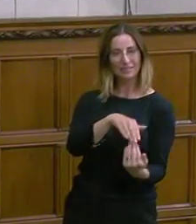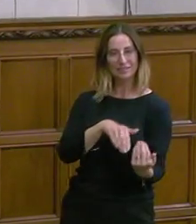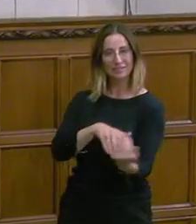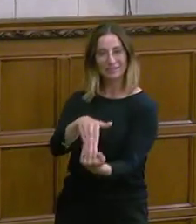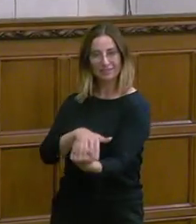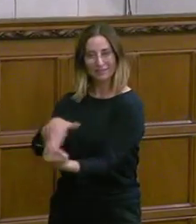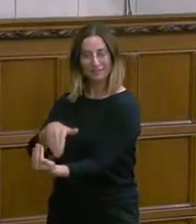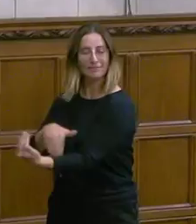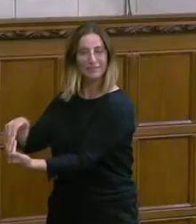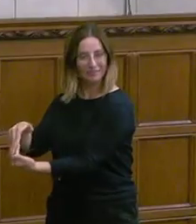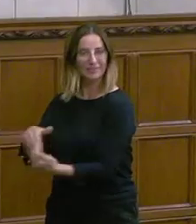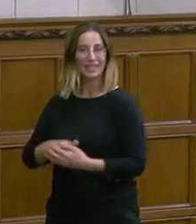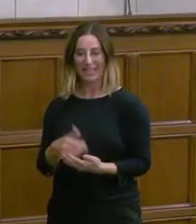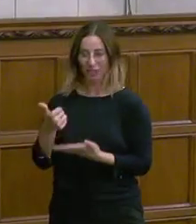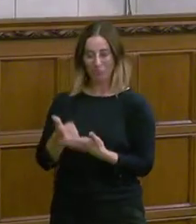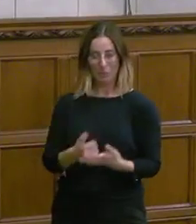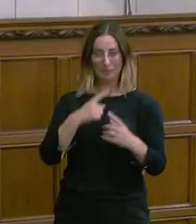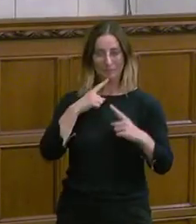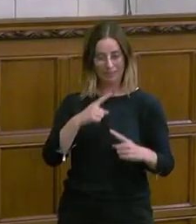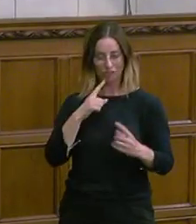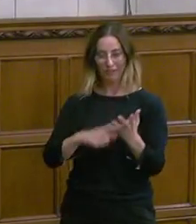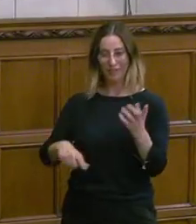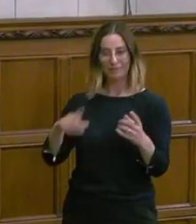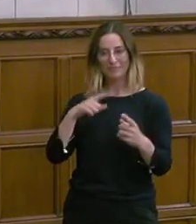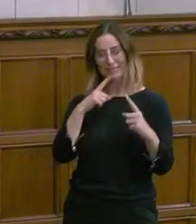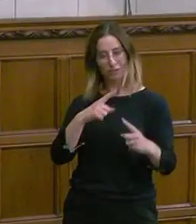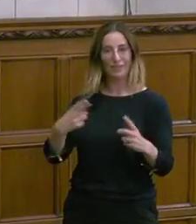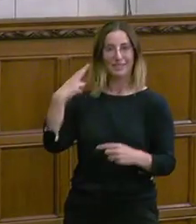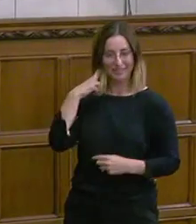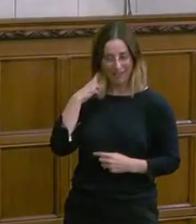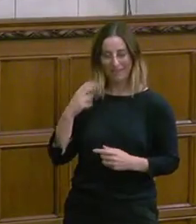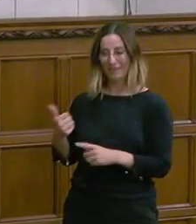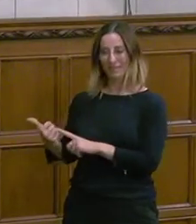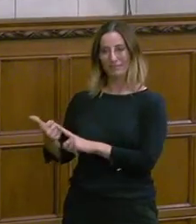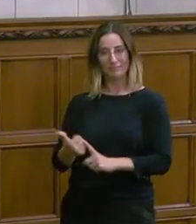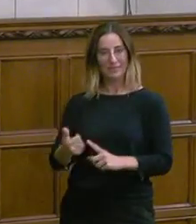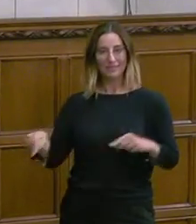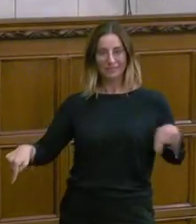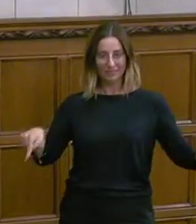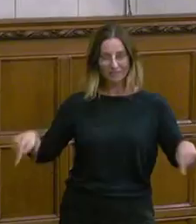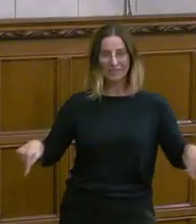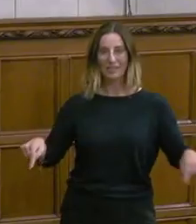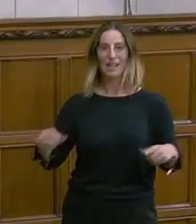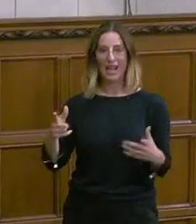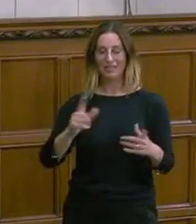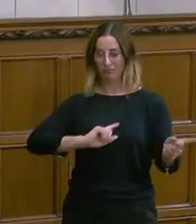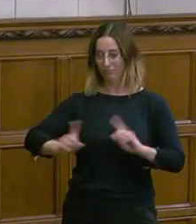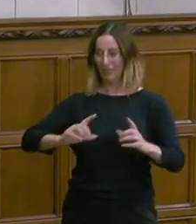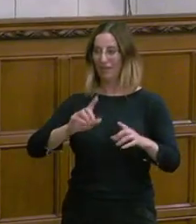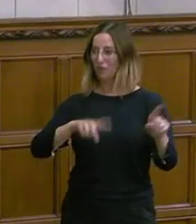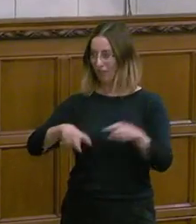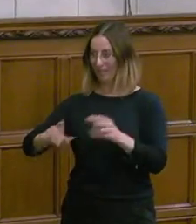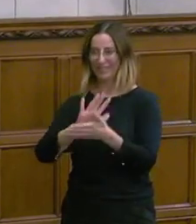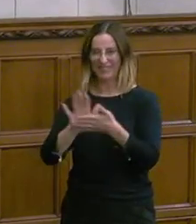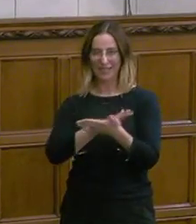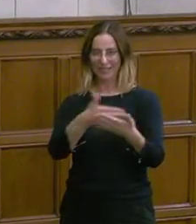and supported by classroom assistants with excellent signing skills. The school campus is shared with the neighbouring school of Glenleigh Primary